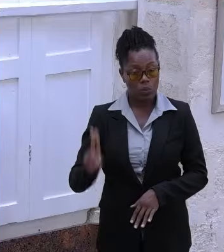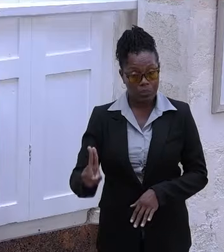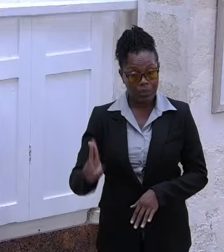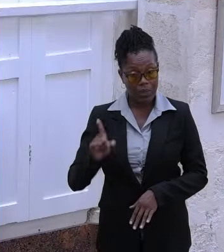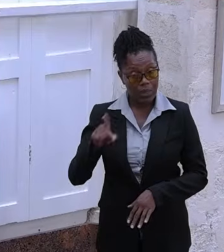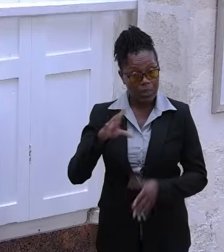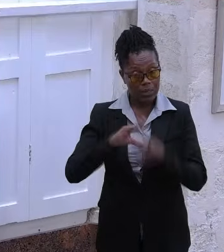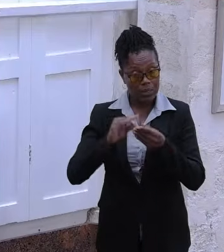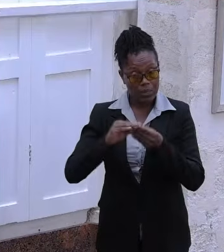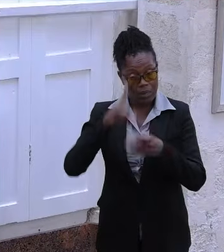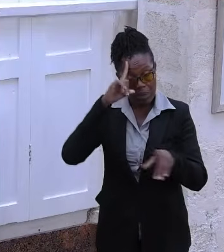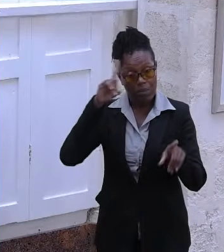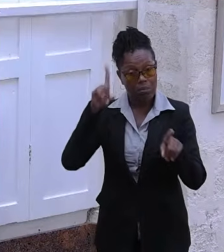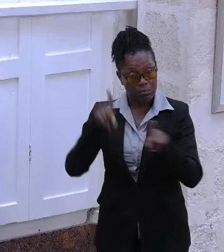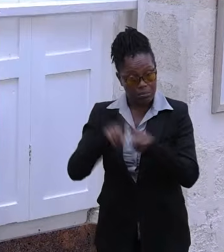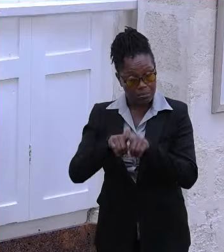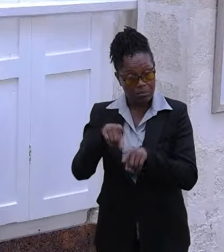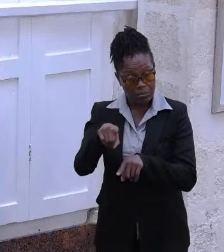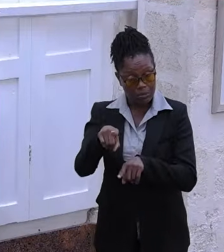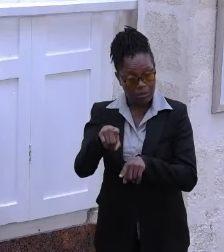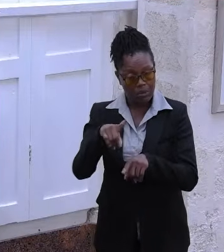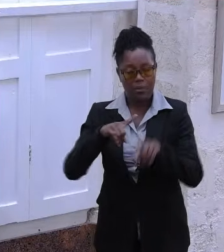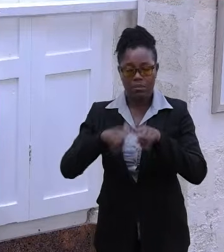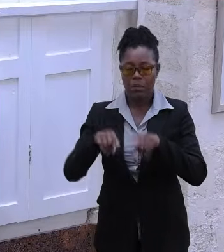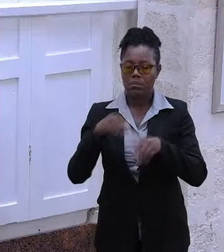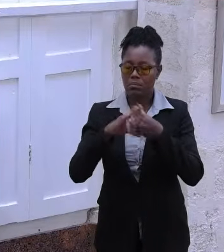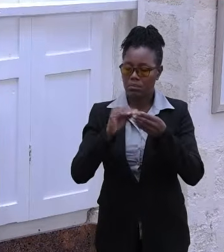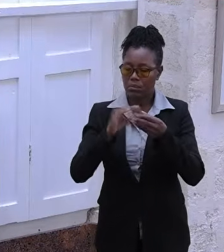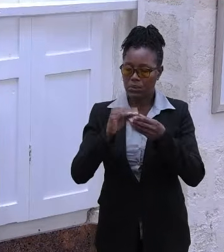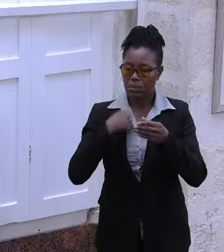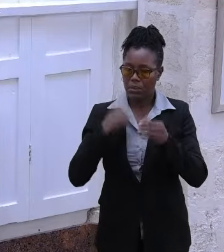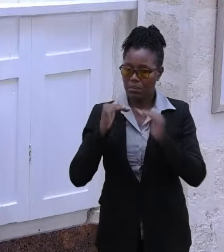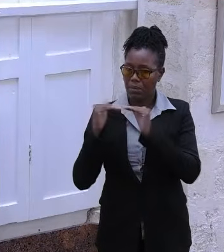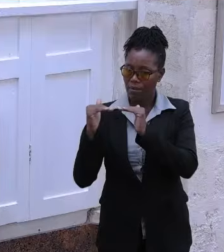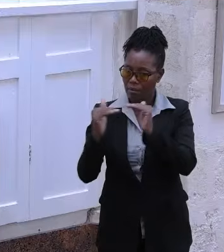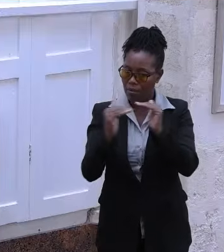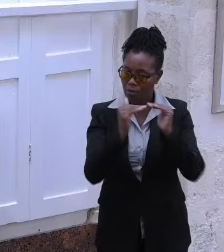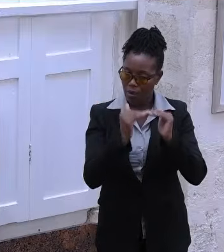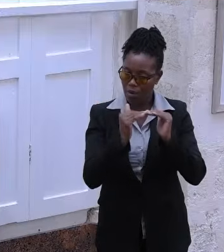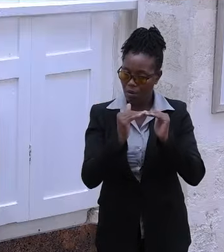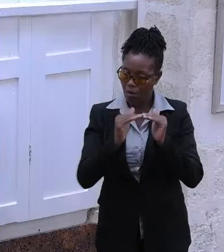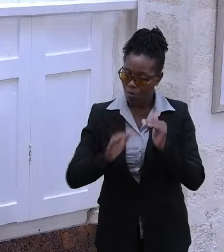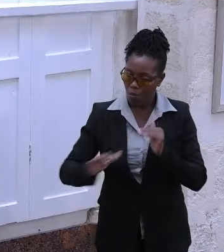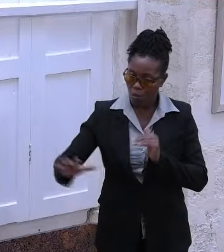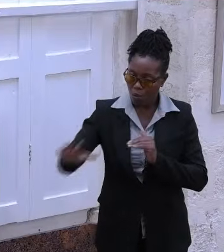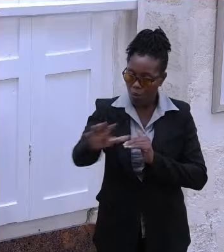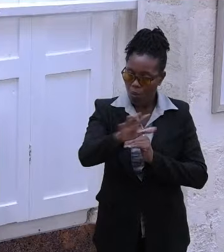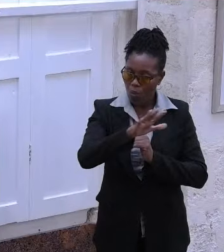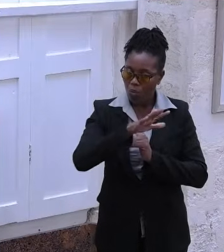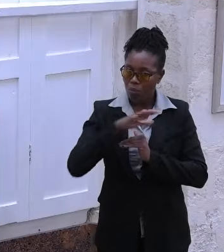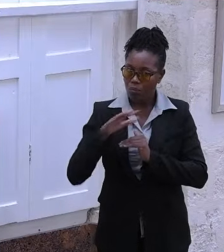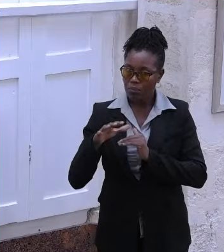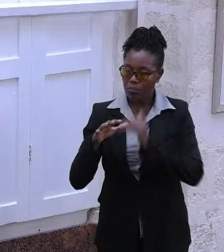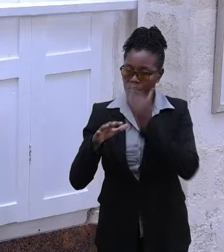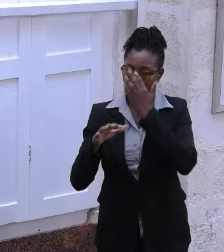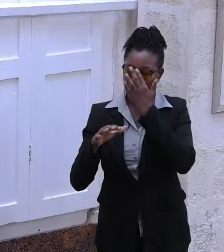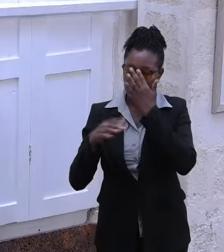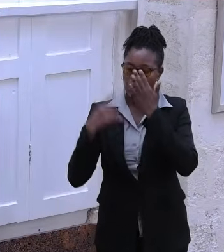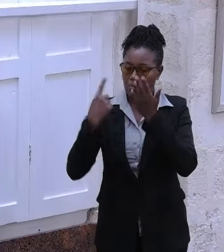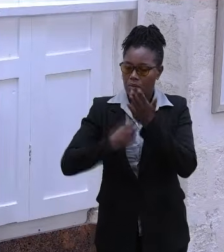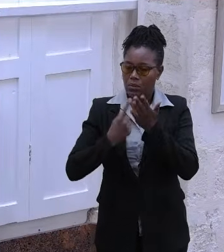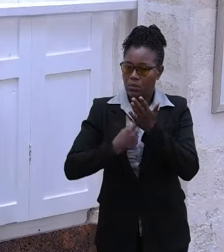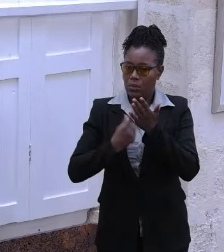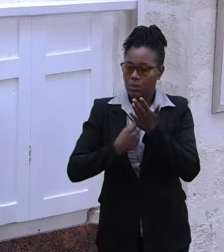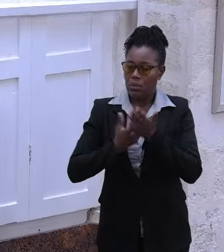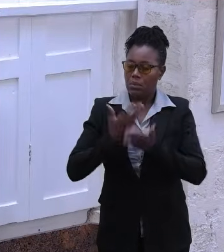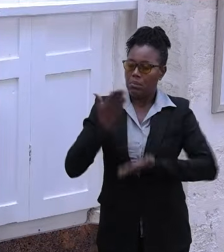fair across the board of how we deal with these things, because that's why we run ourselves sometimes perhaps into problems.